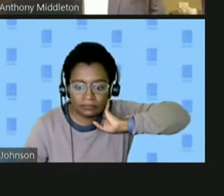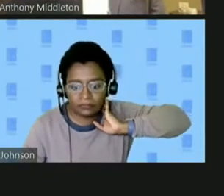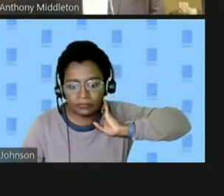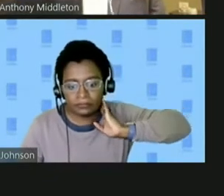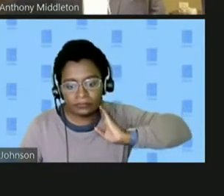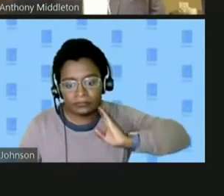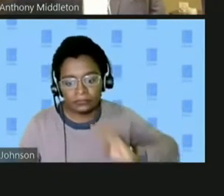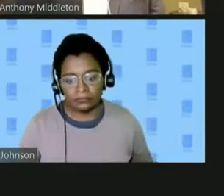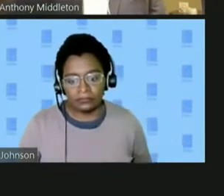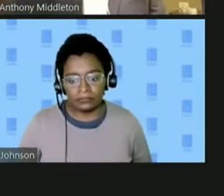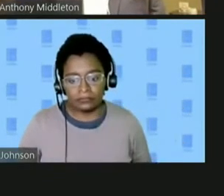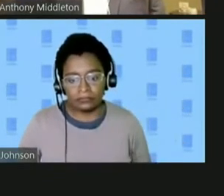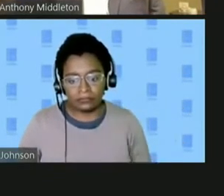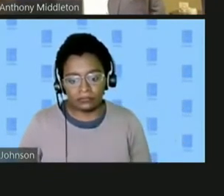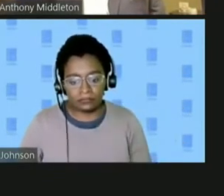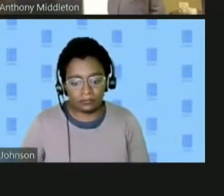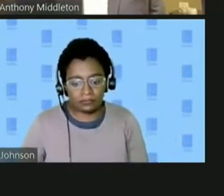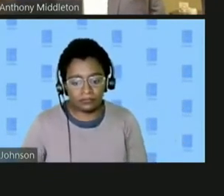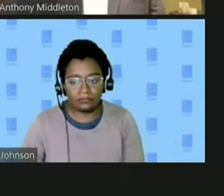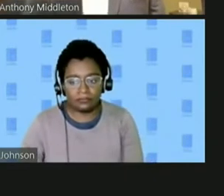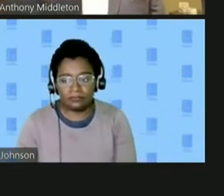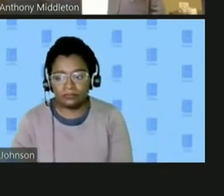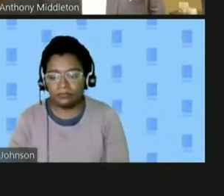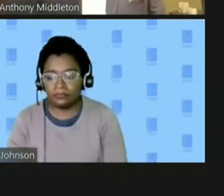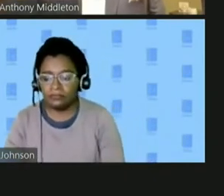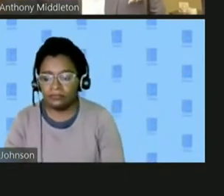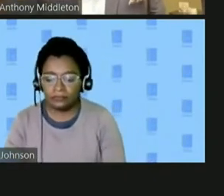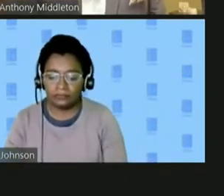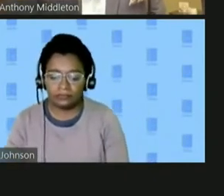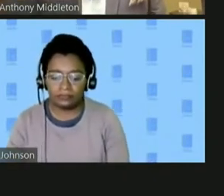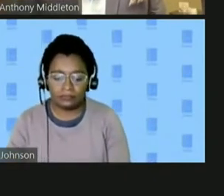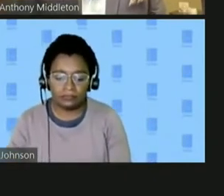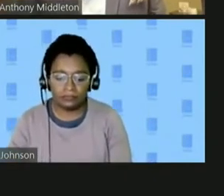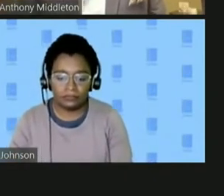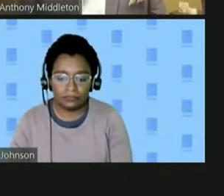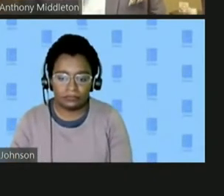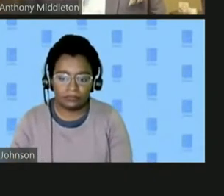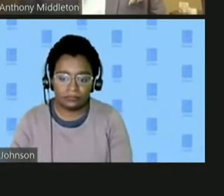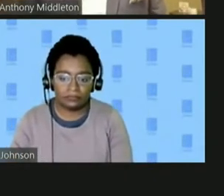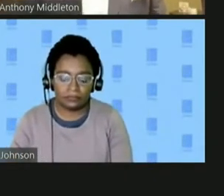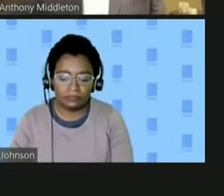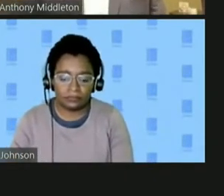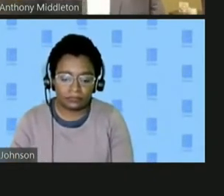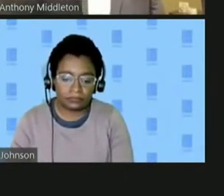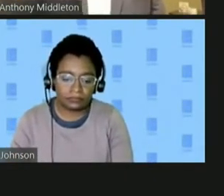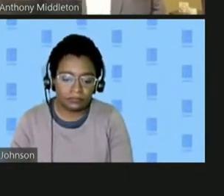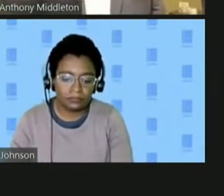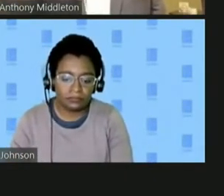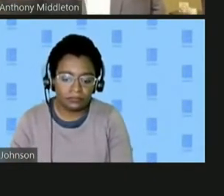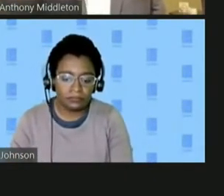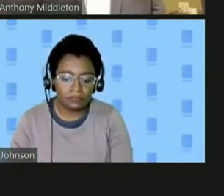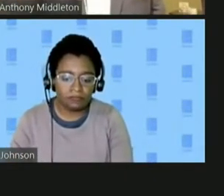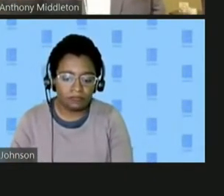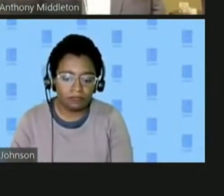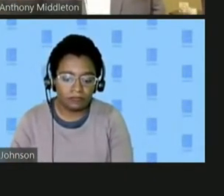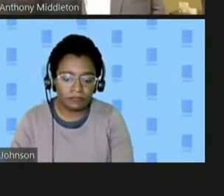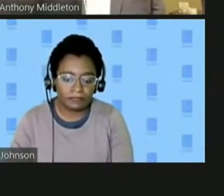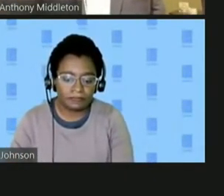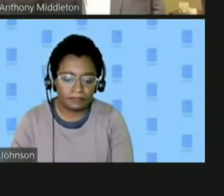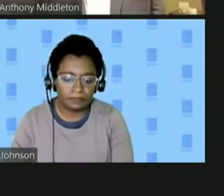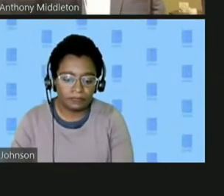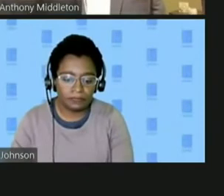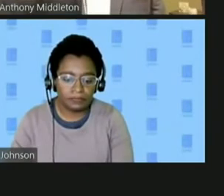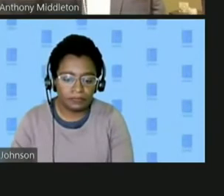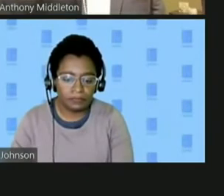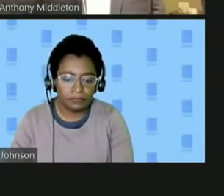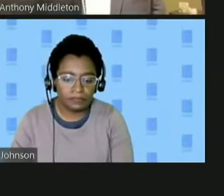site, to the residential rural zoning parcel in the south, and lastly, the revenue positive result of the cost benefit